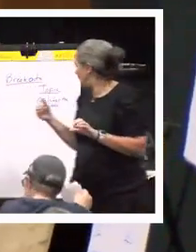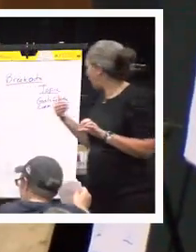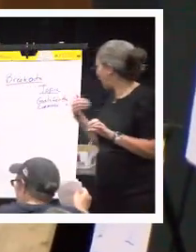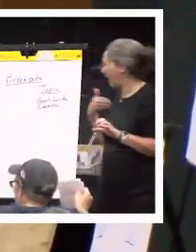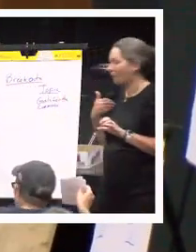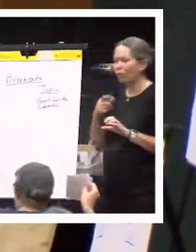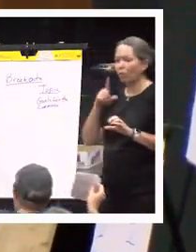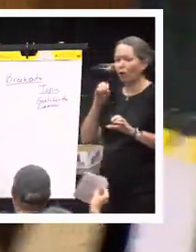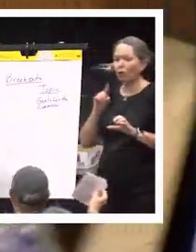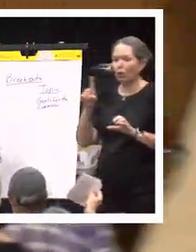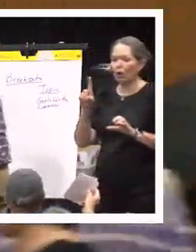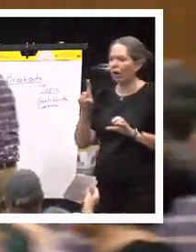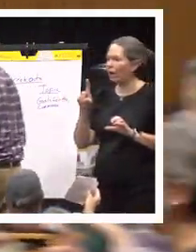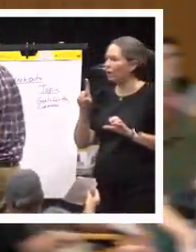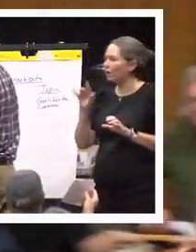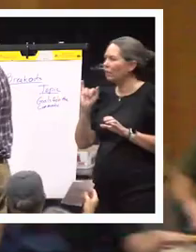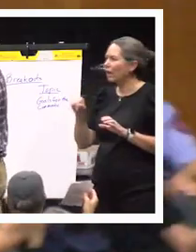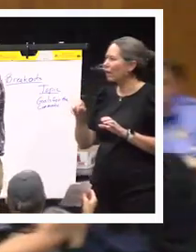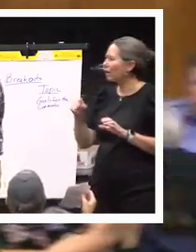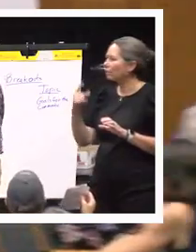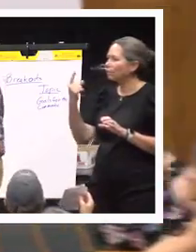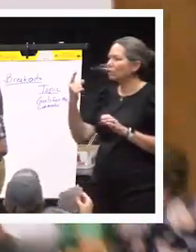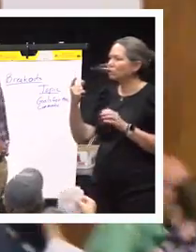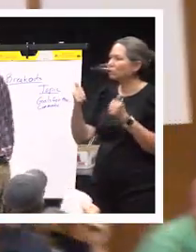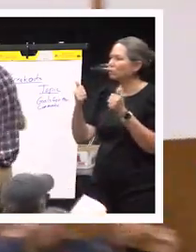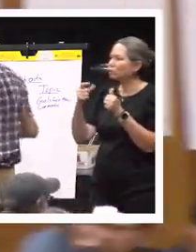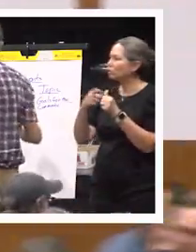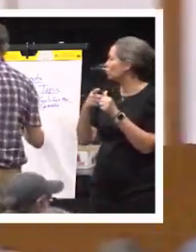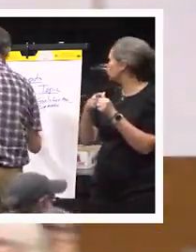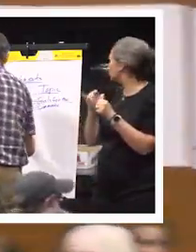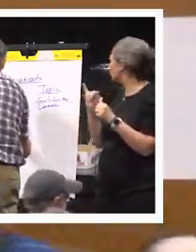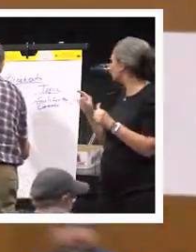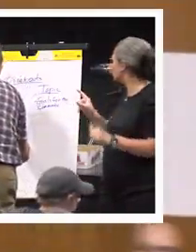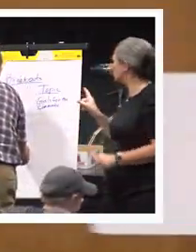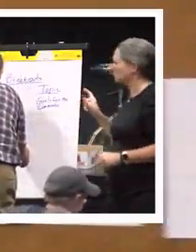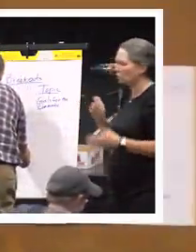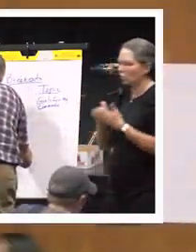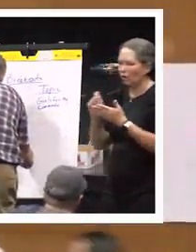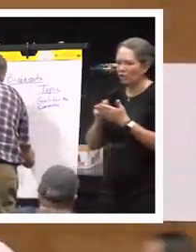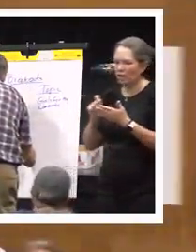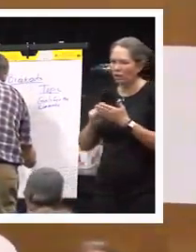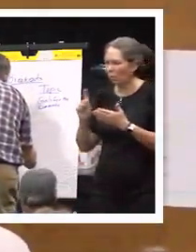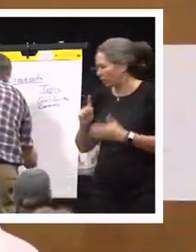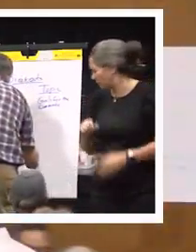Room 101, what's that first priority there?